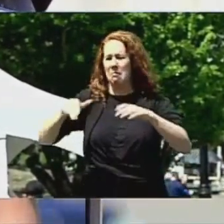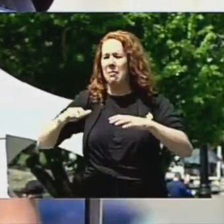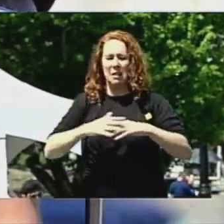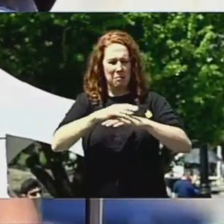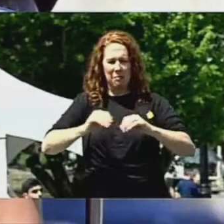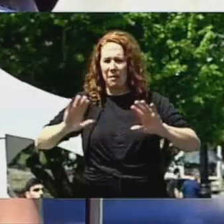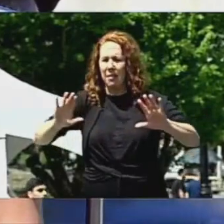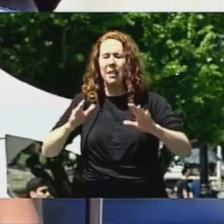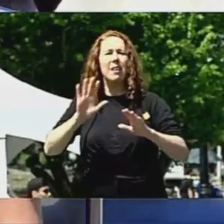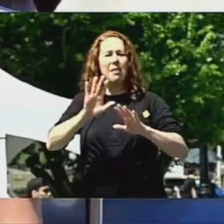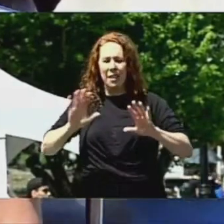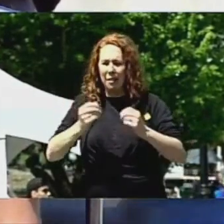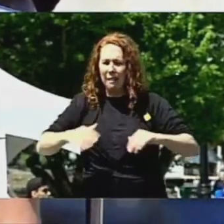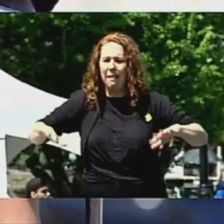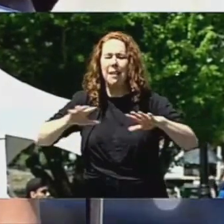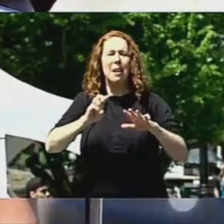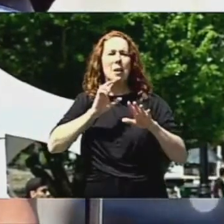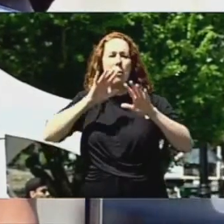and waters we gather.